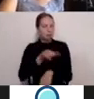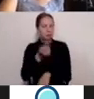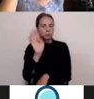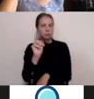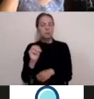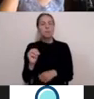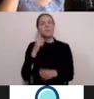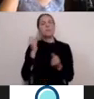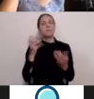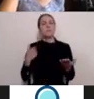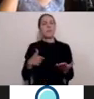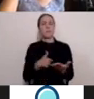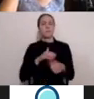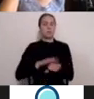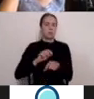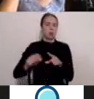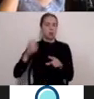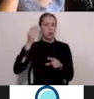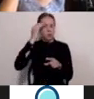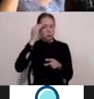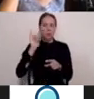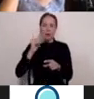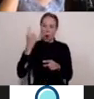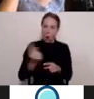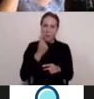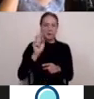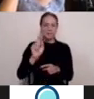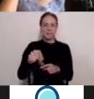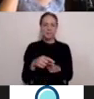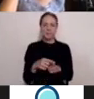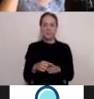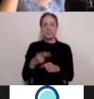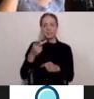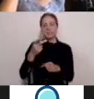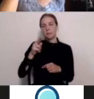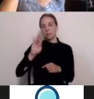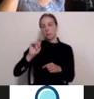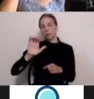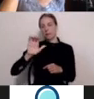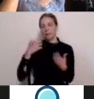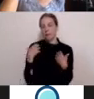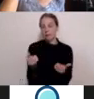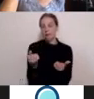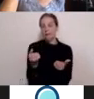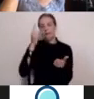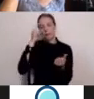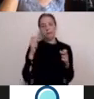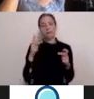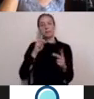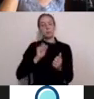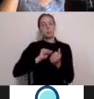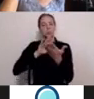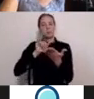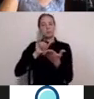many of us on this call are familiar, like that is always a question in public health, and I think there are opportunities to address that through a number of